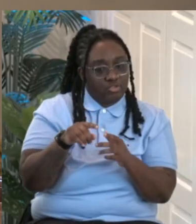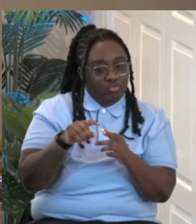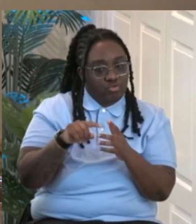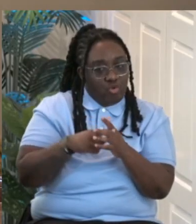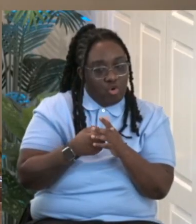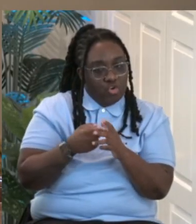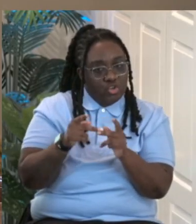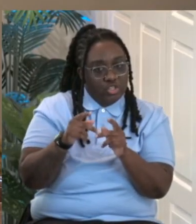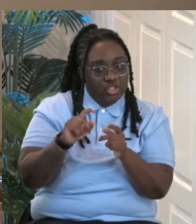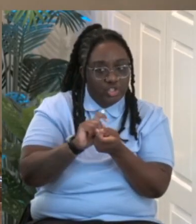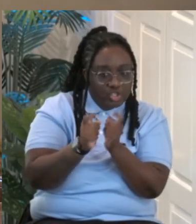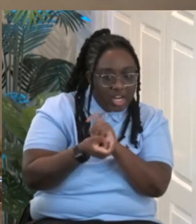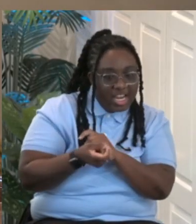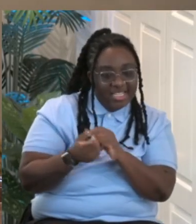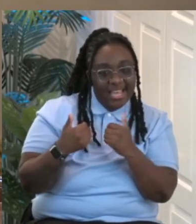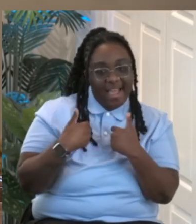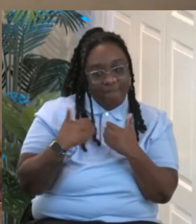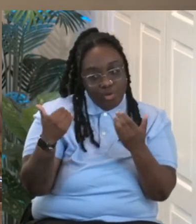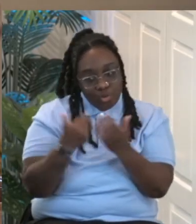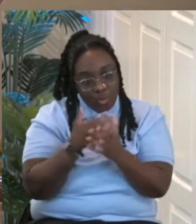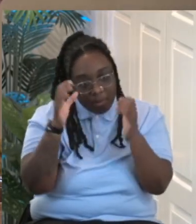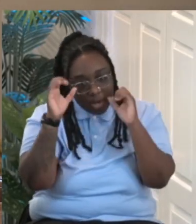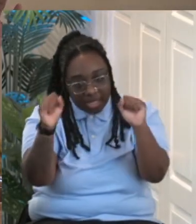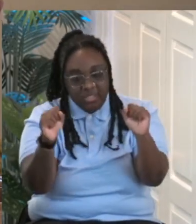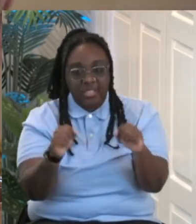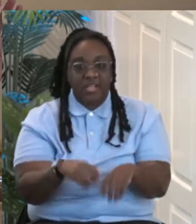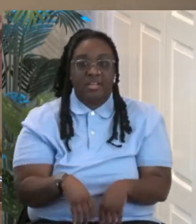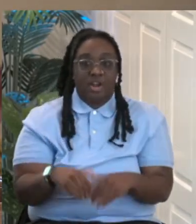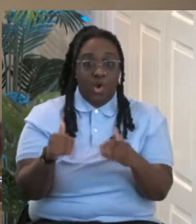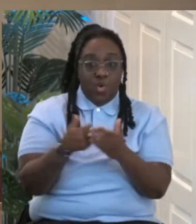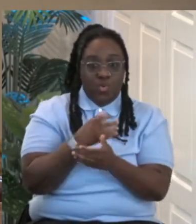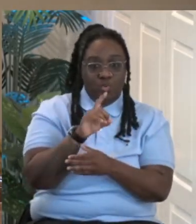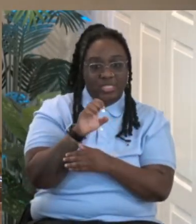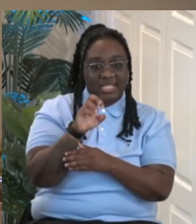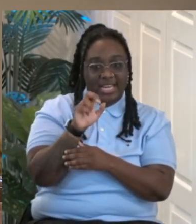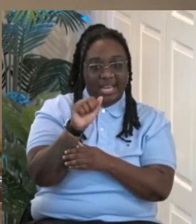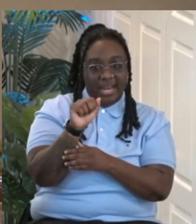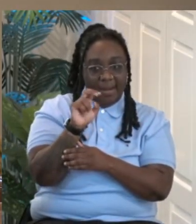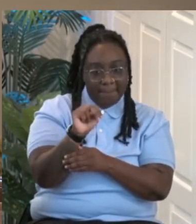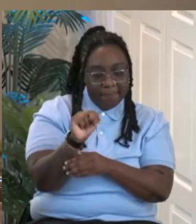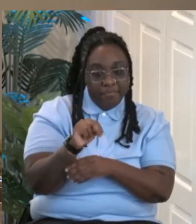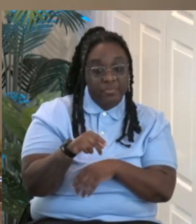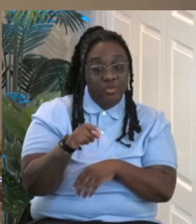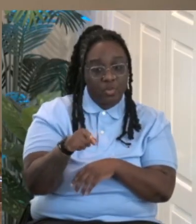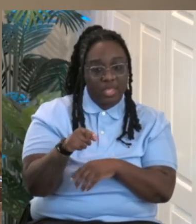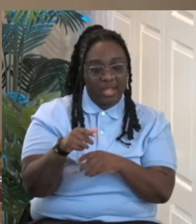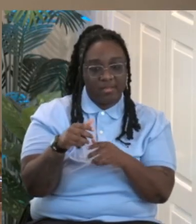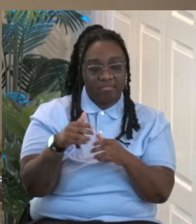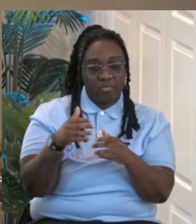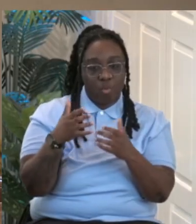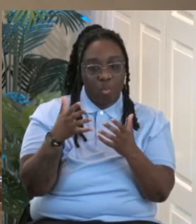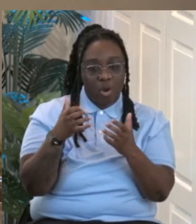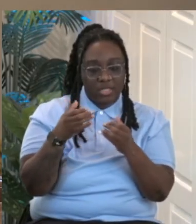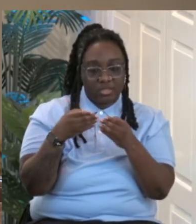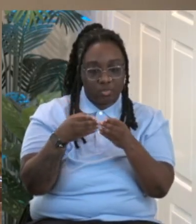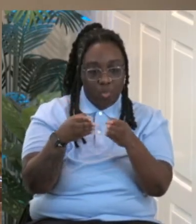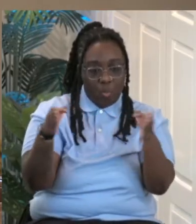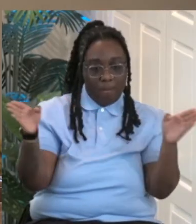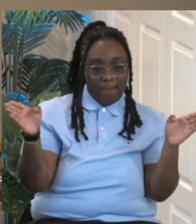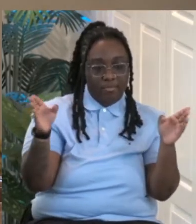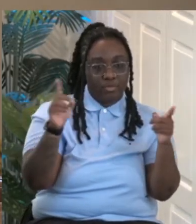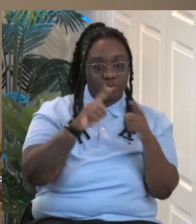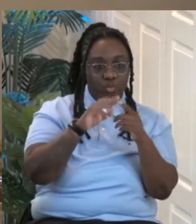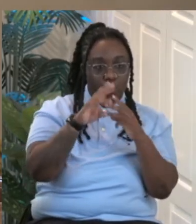and a new dean of faculty, and they said, we'll be open to the world. So they recruited folks from the